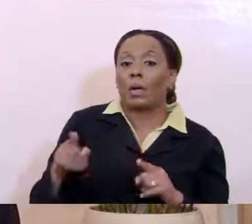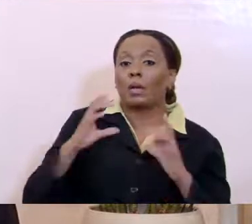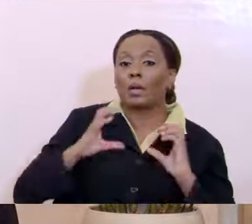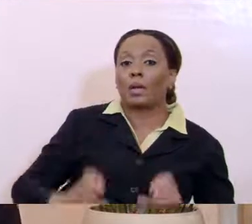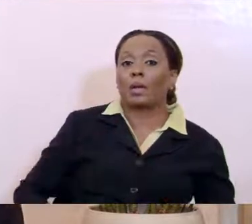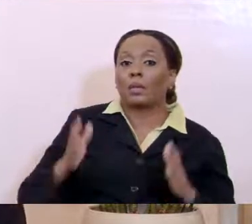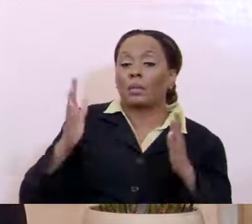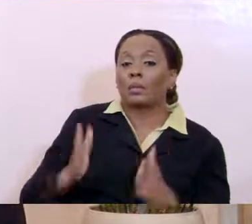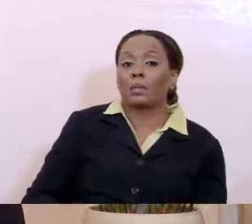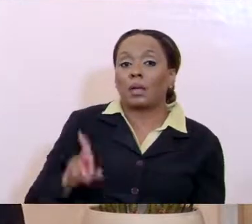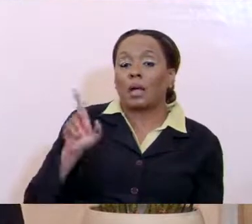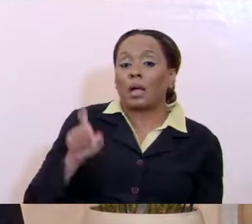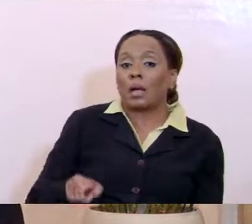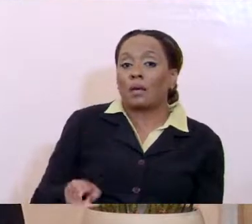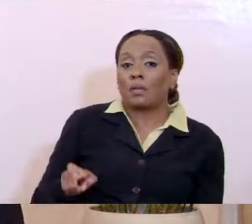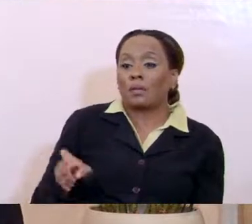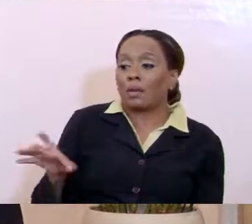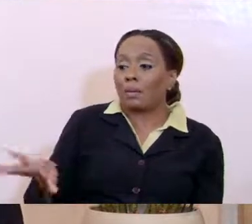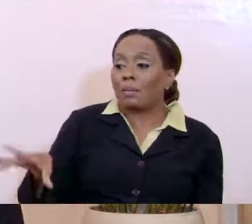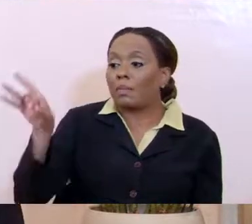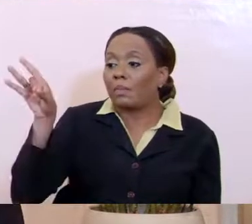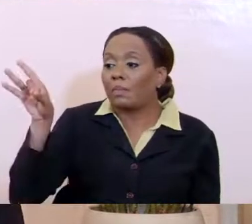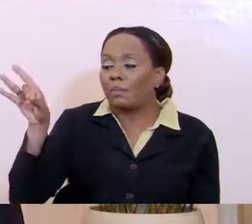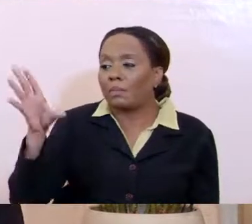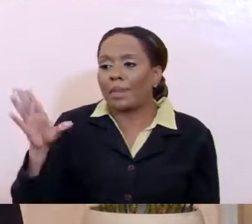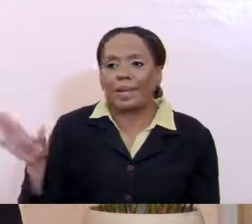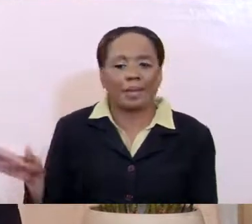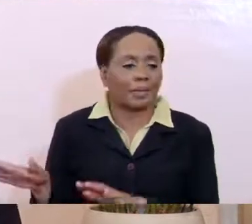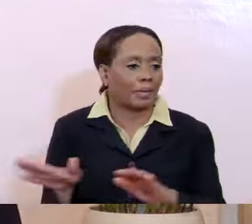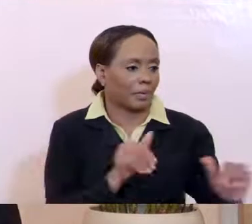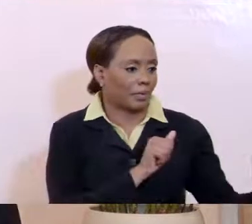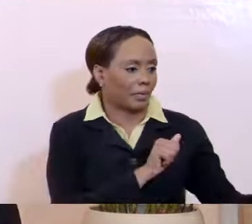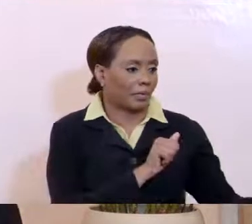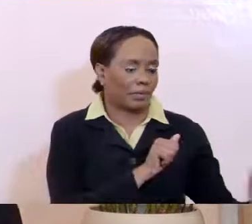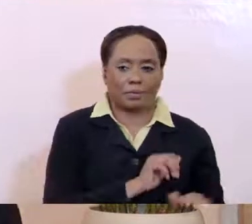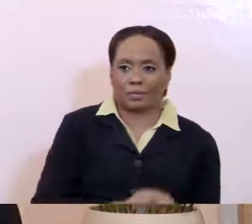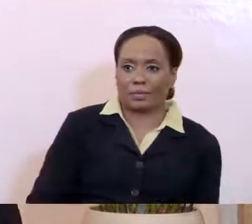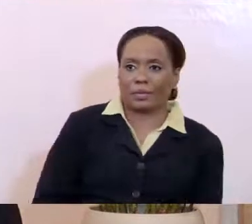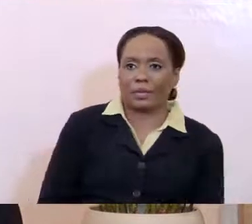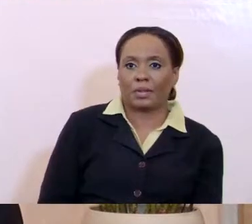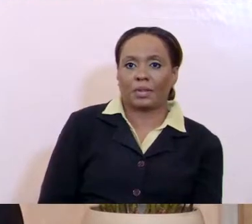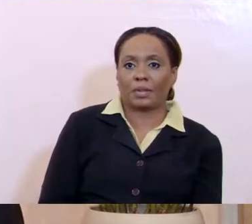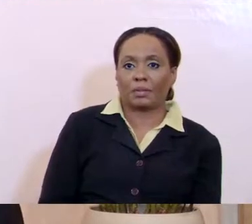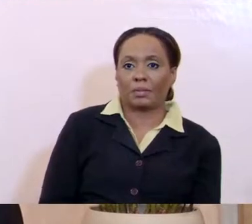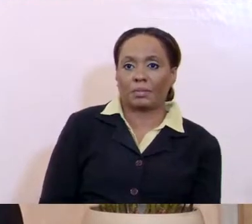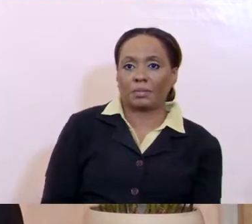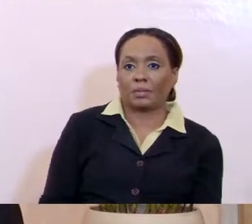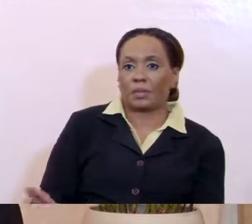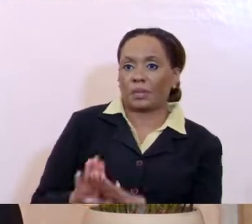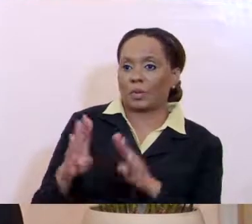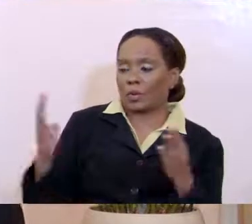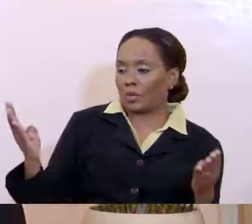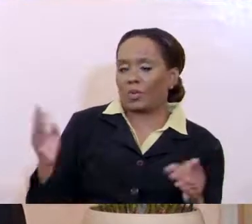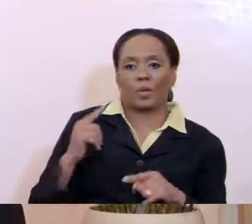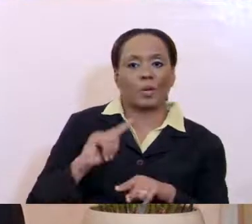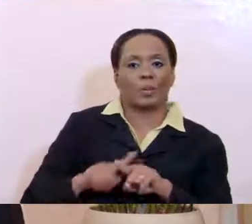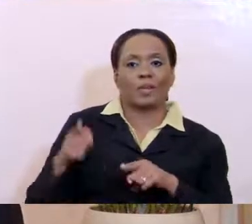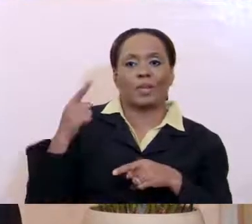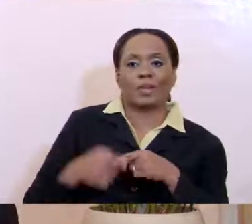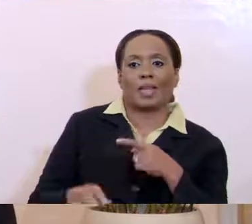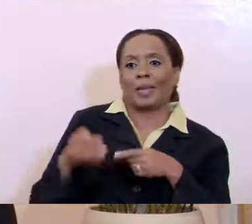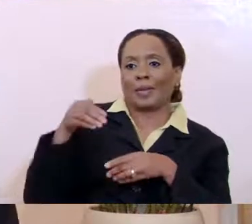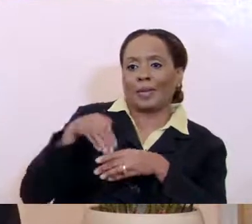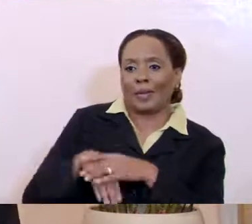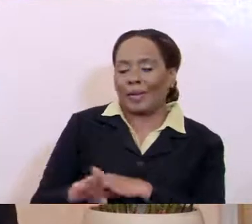their items and leave. So while you'll be allowed to open, you will not have the opportunity